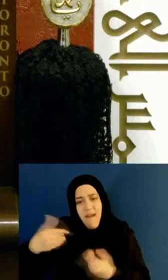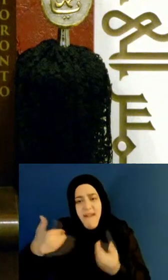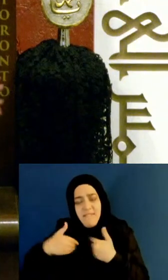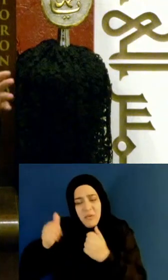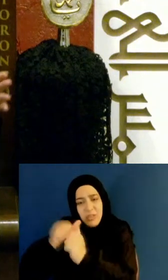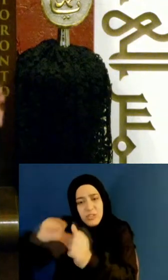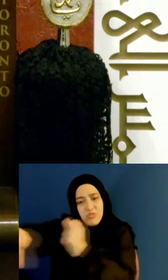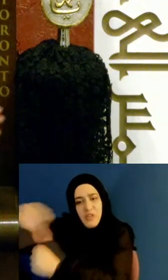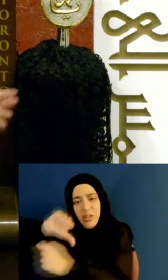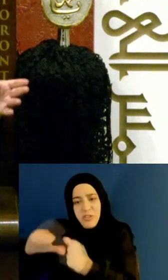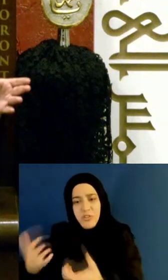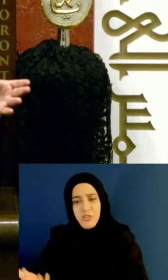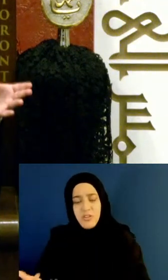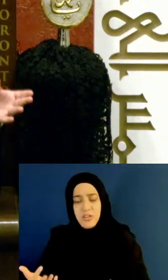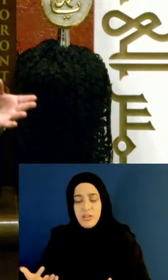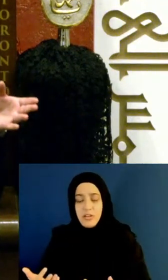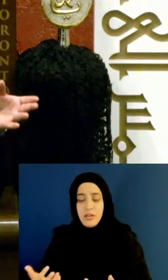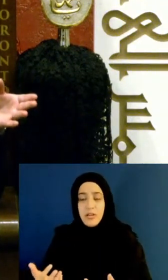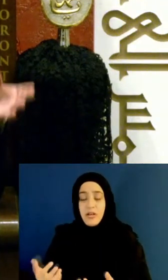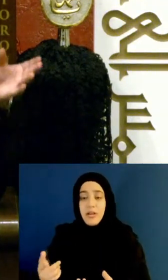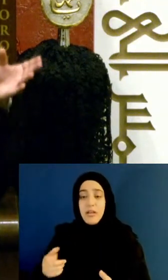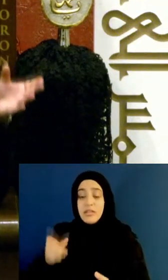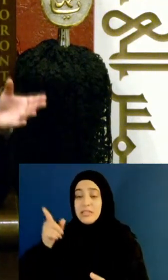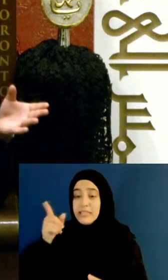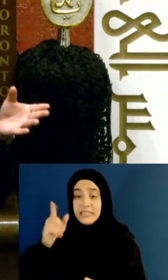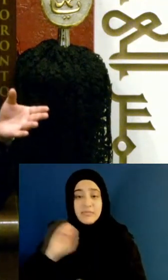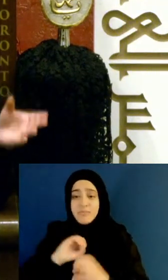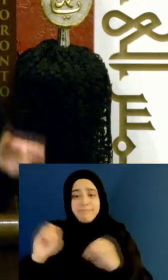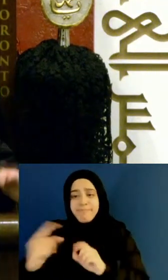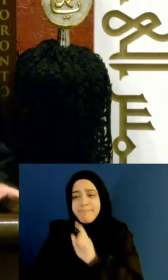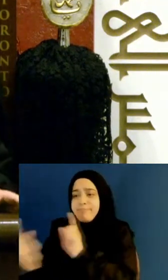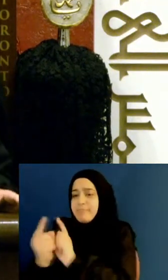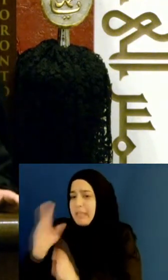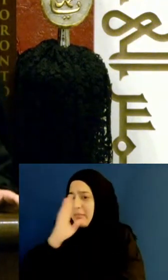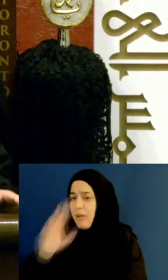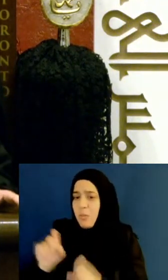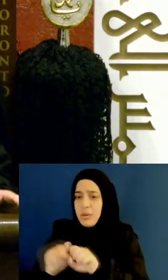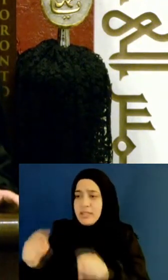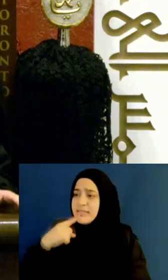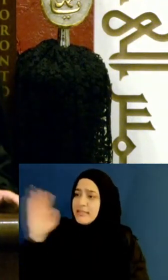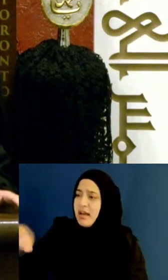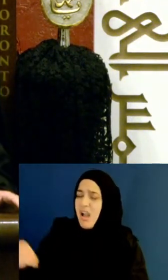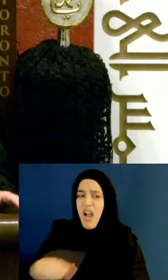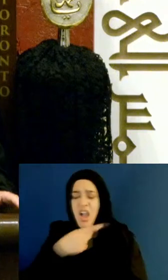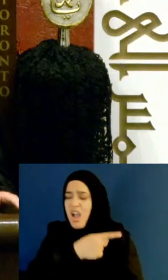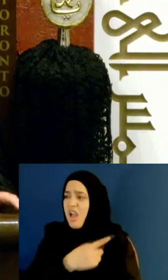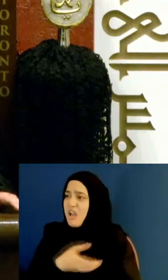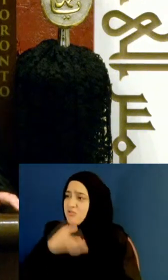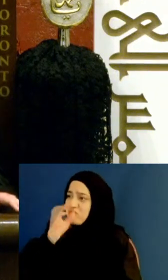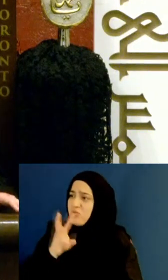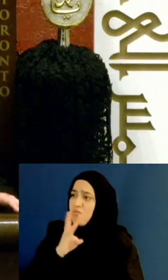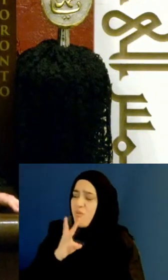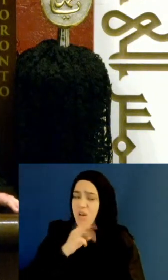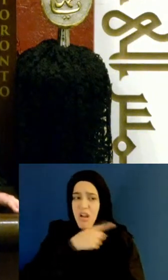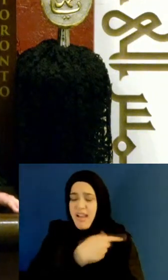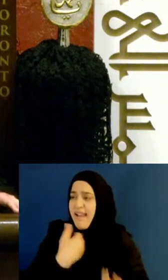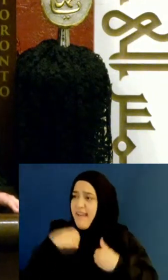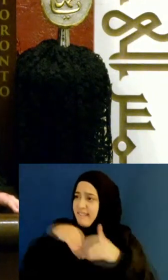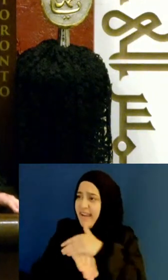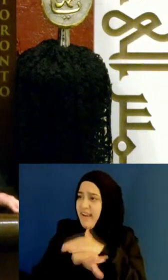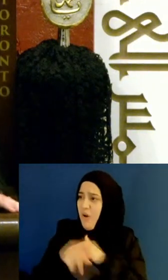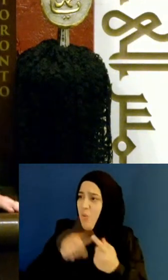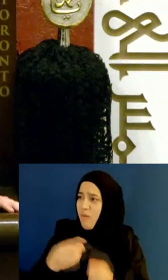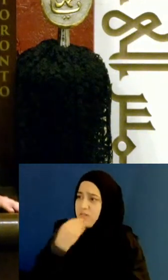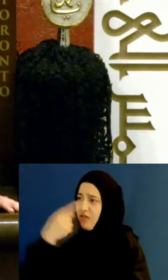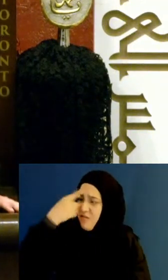They didn't go to Imam al-Hussein and they say, Ya Aba Abdullah, he's been drinking water and he had access to food for the last